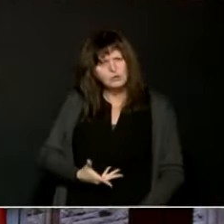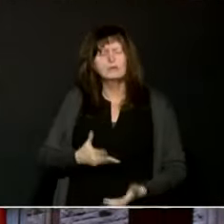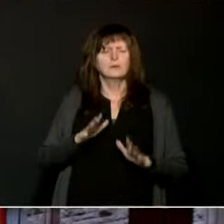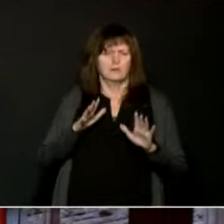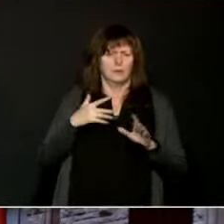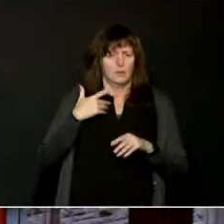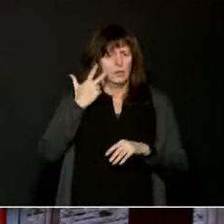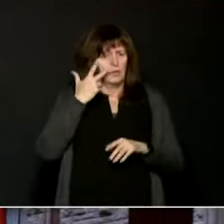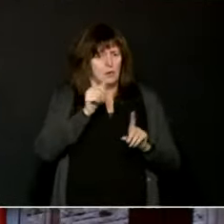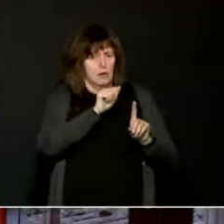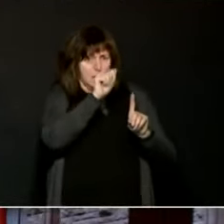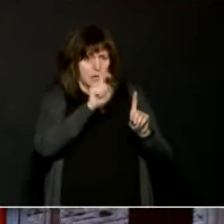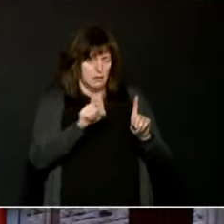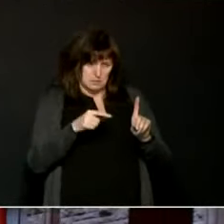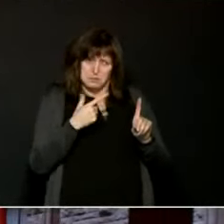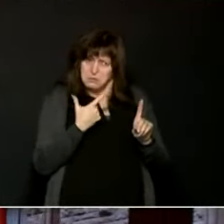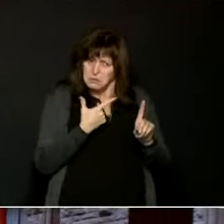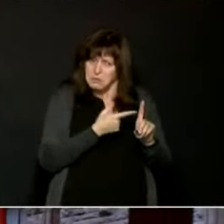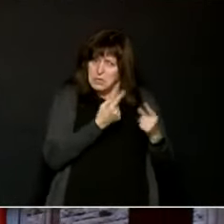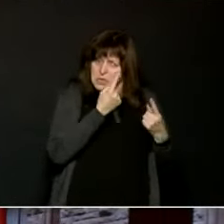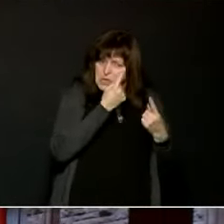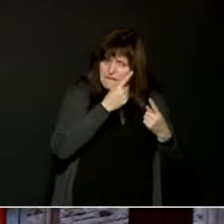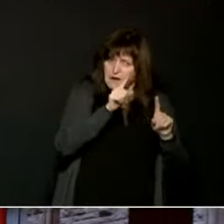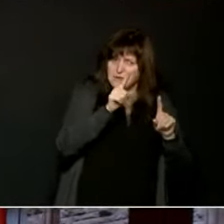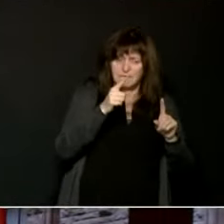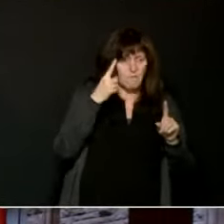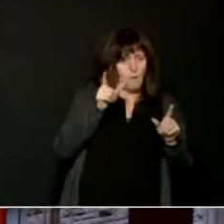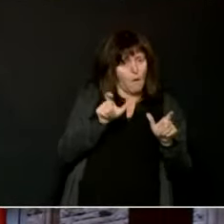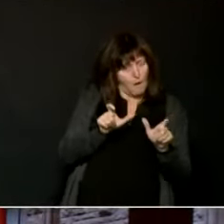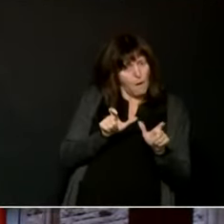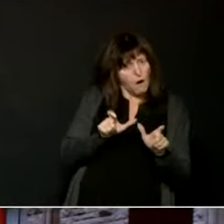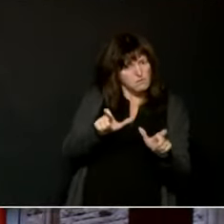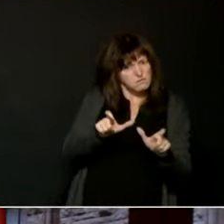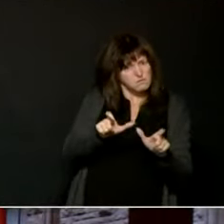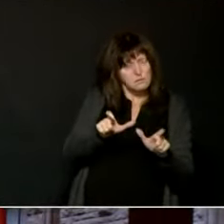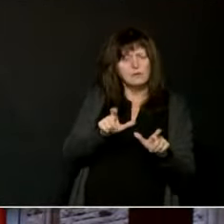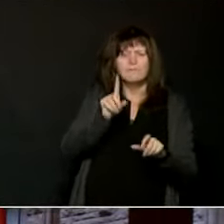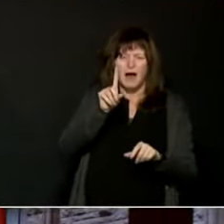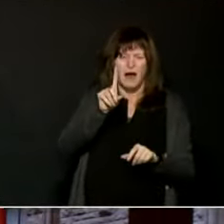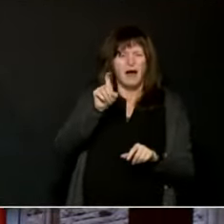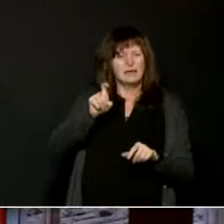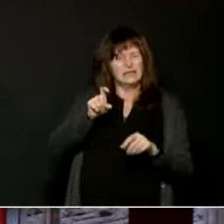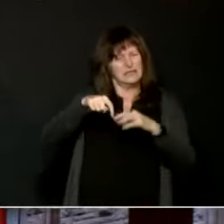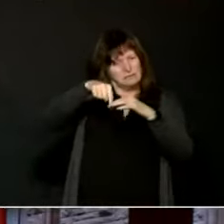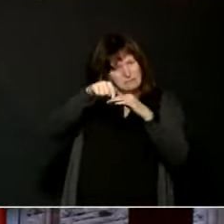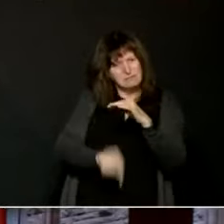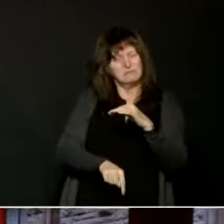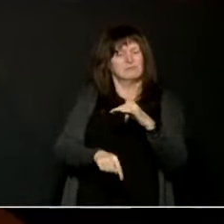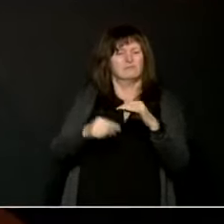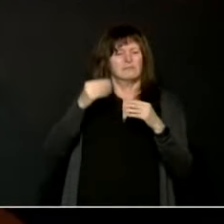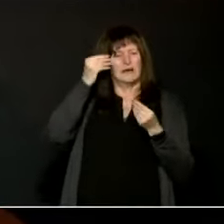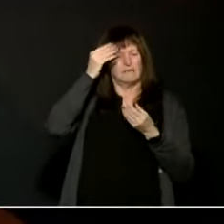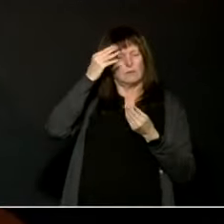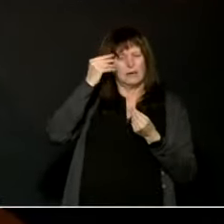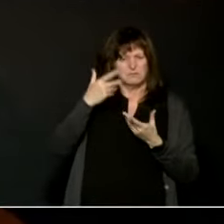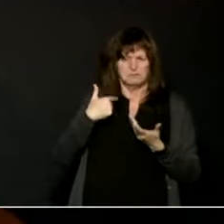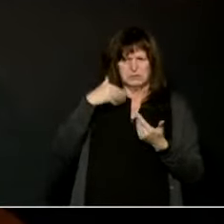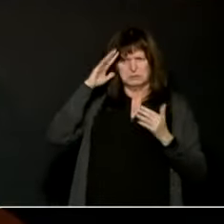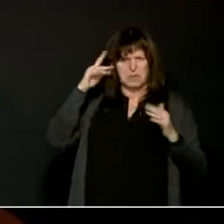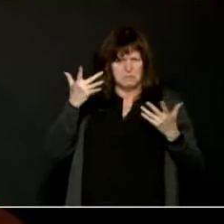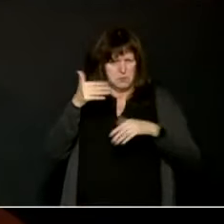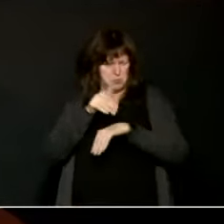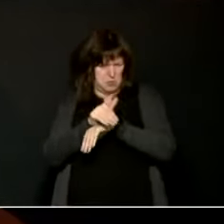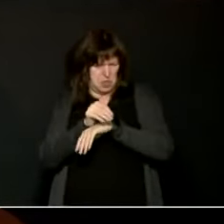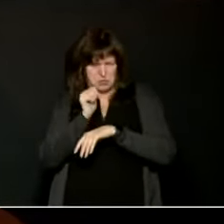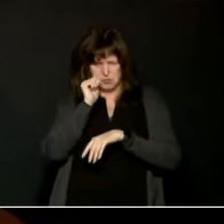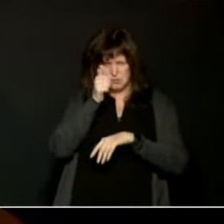of information, and we hope to get a report from them today or tonight. Follow up? Thank you. When it comes to ICU data, your